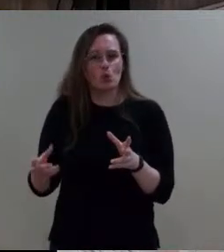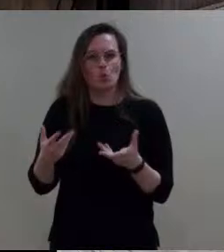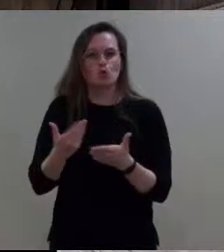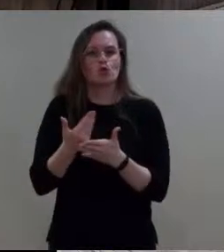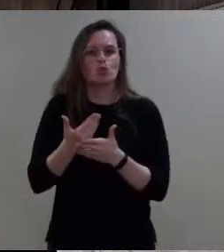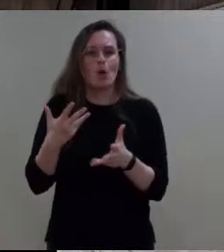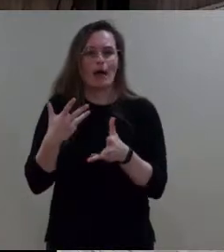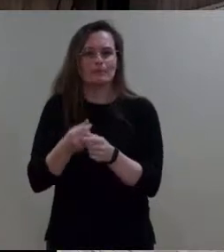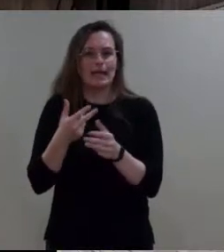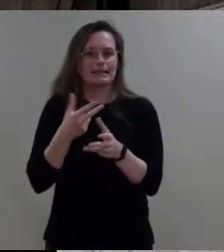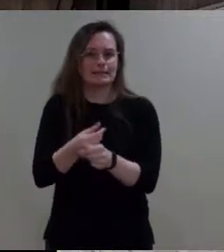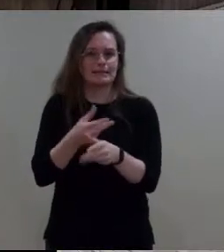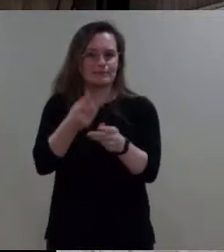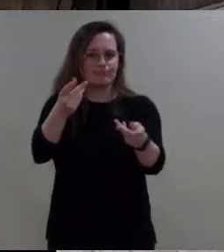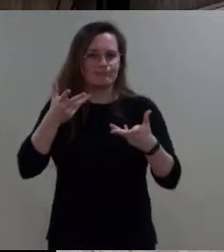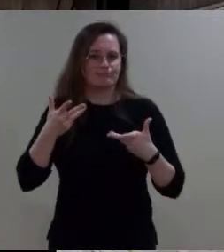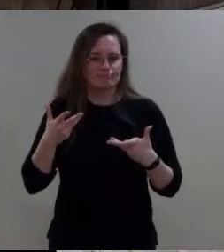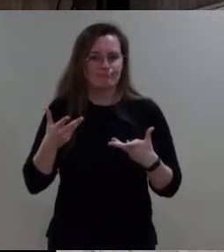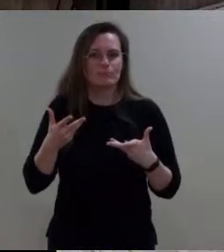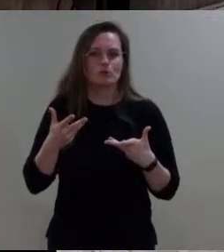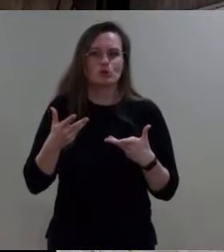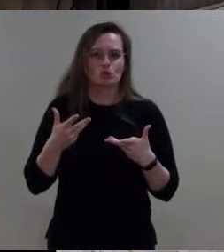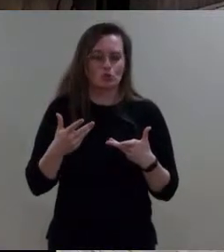on aeration upgrades.